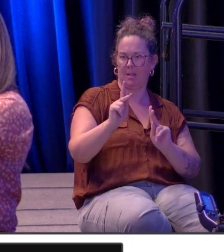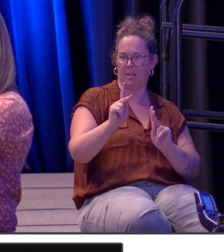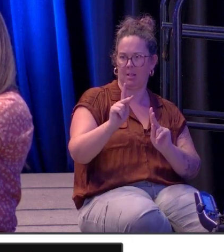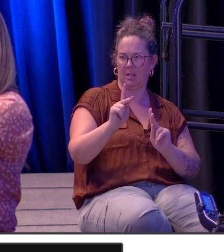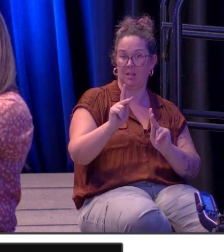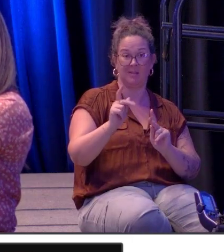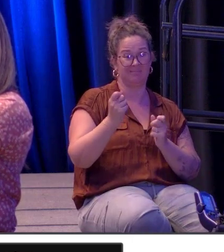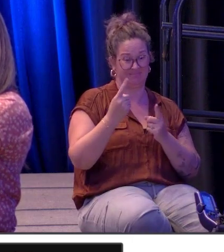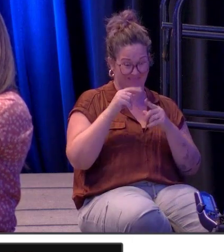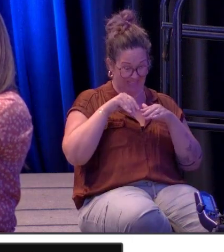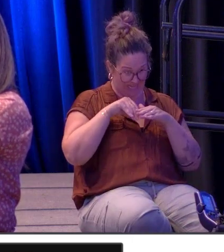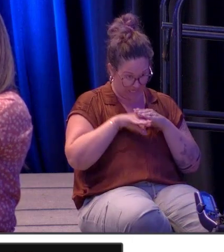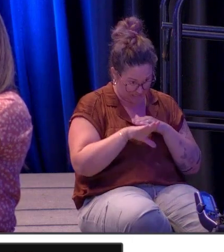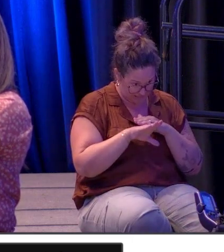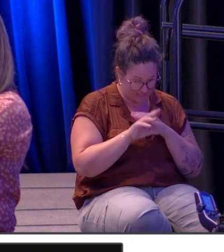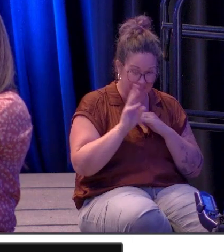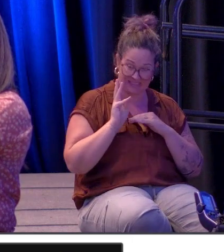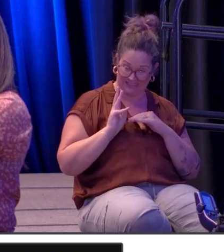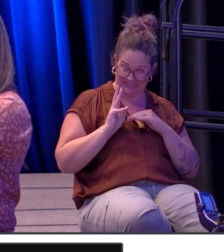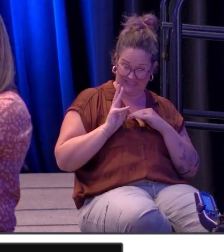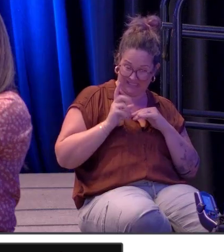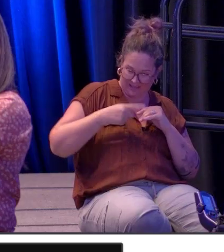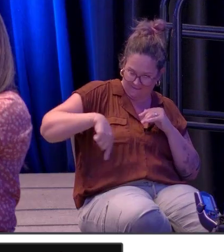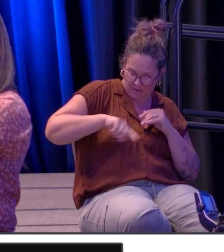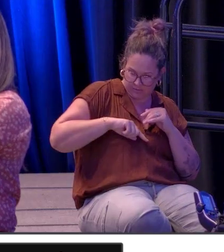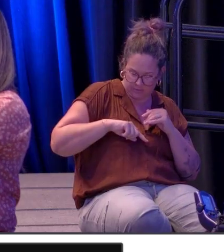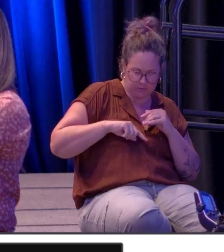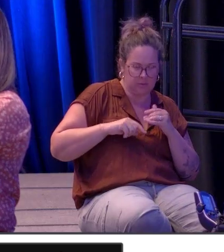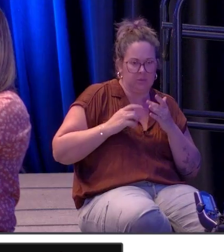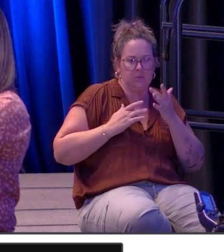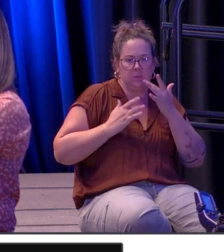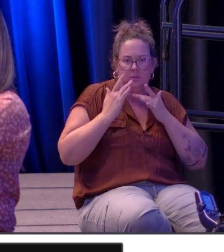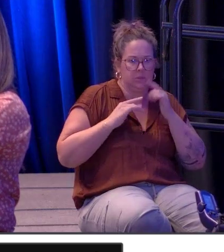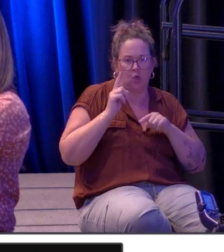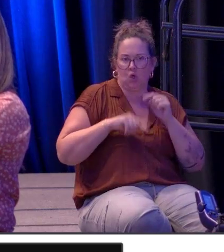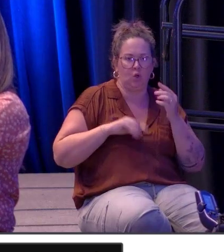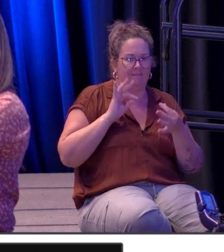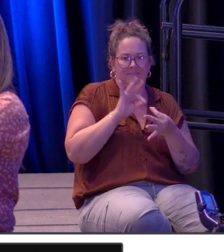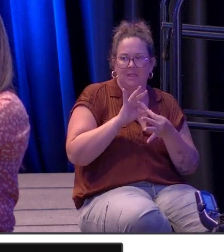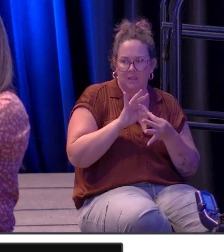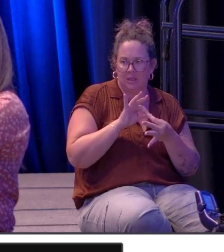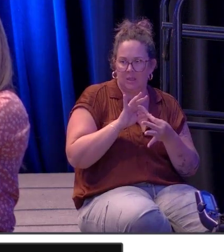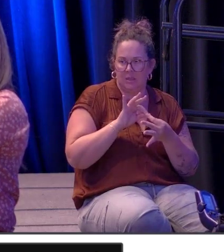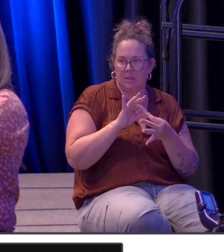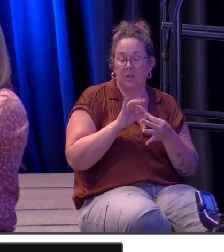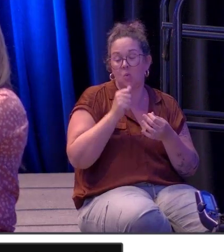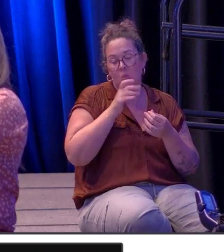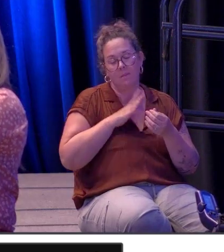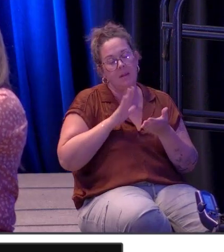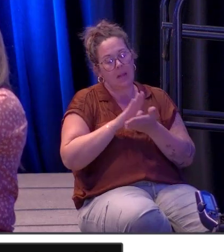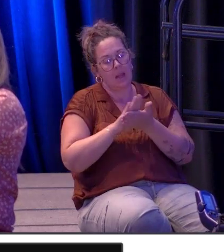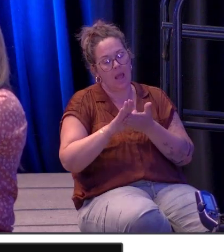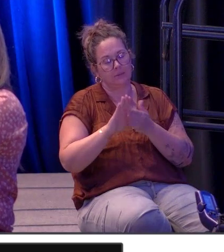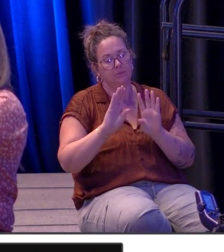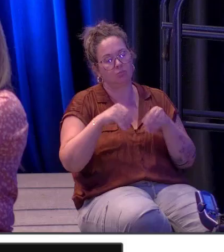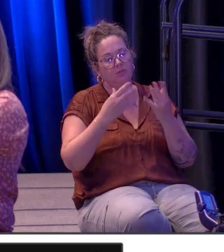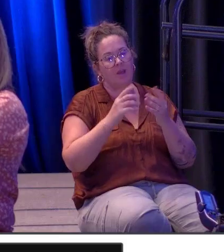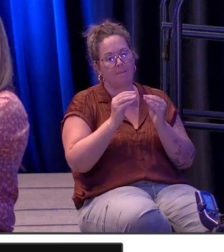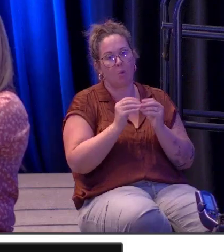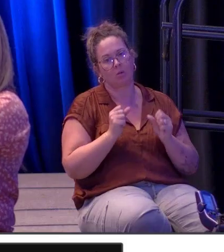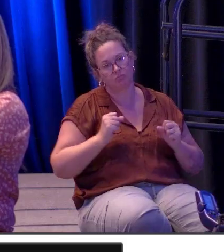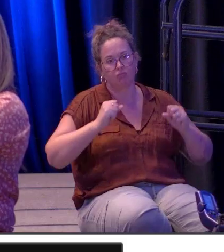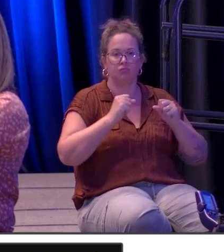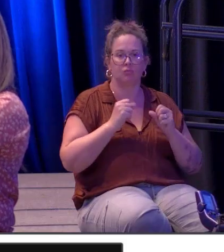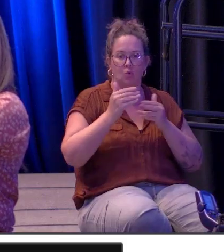and when we all got in there, we all could not fit. But the lady was nice enough to give us a bigger room, so then we all fit